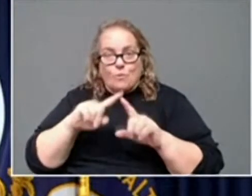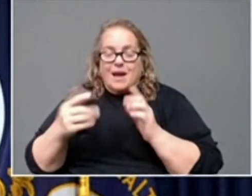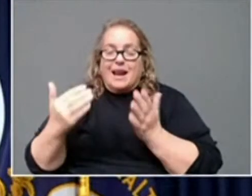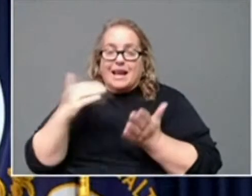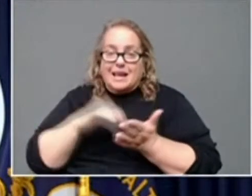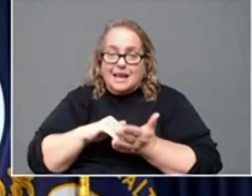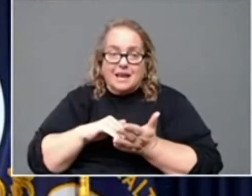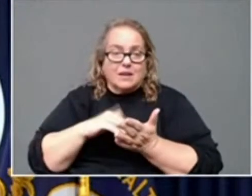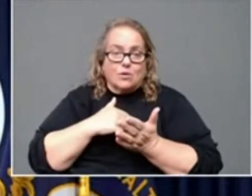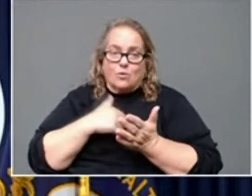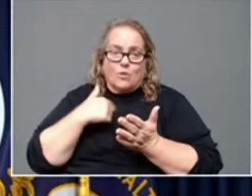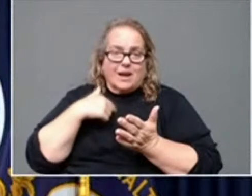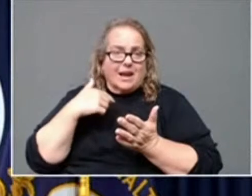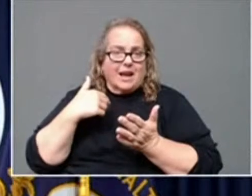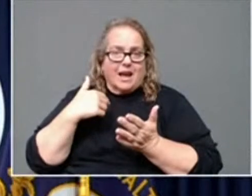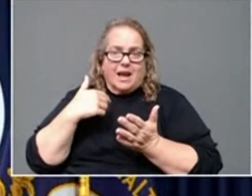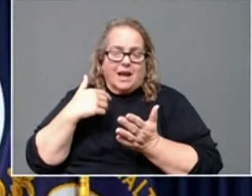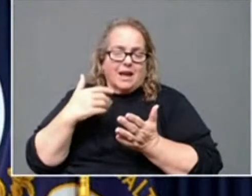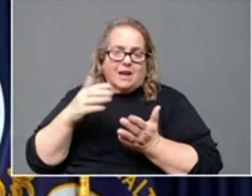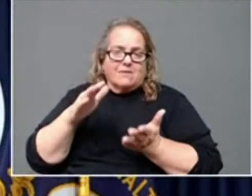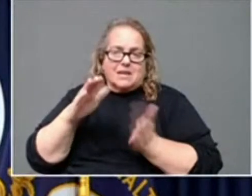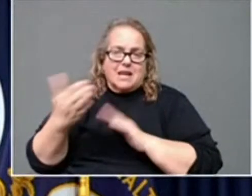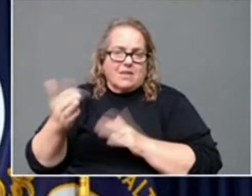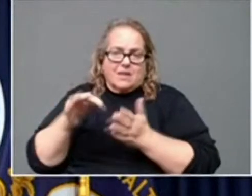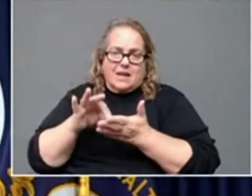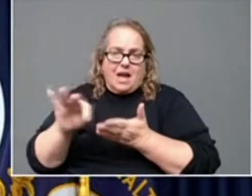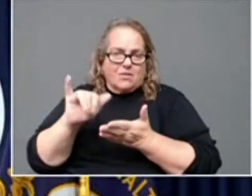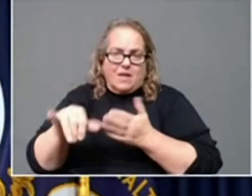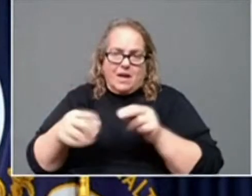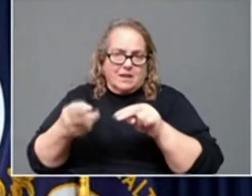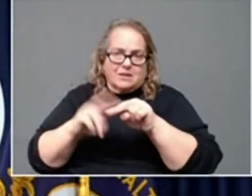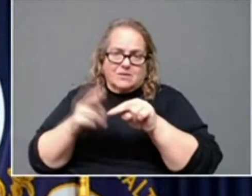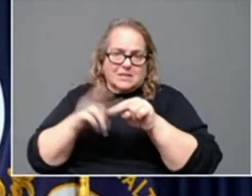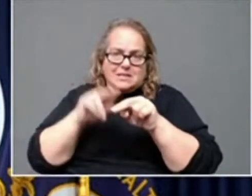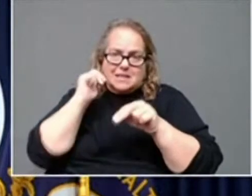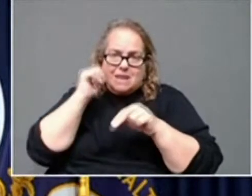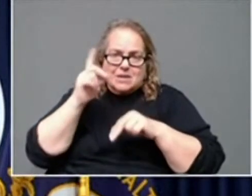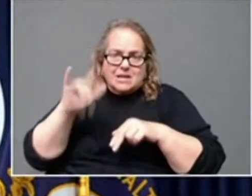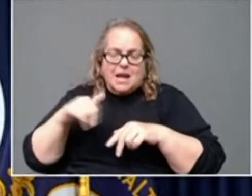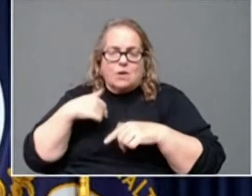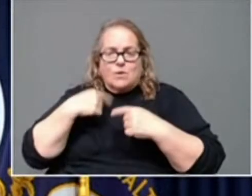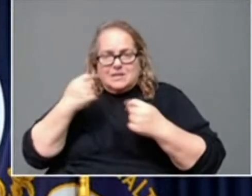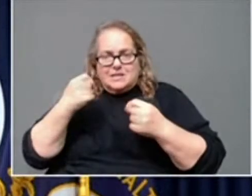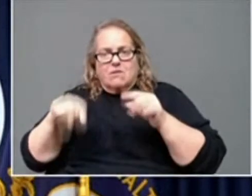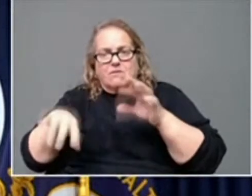we got a fatality count that's going up every day, which means we're still finding people.